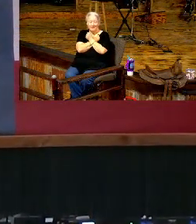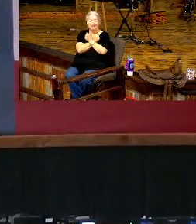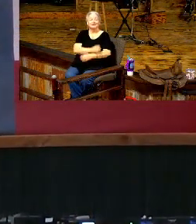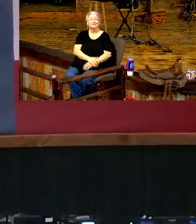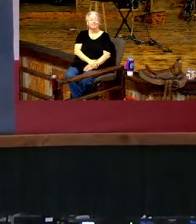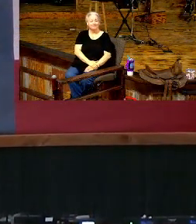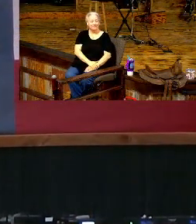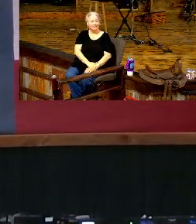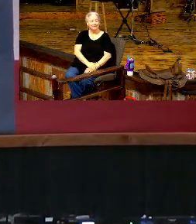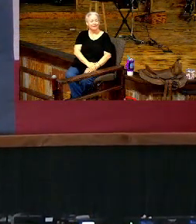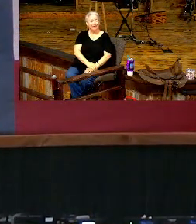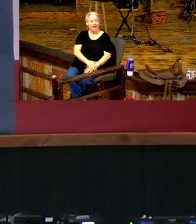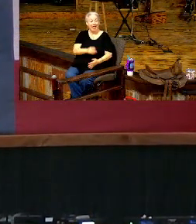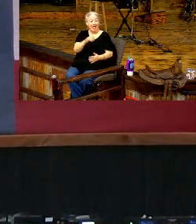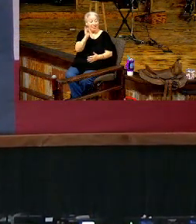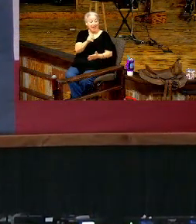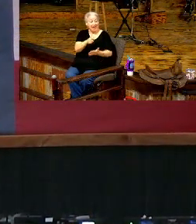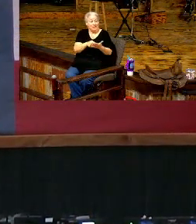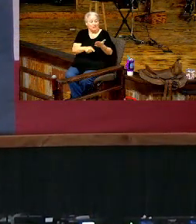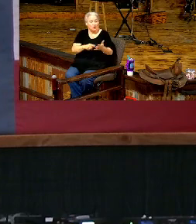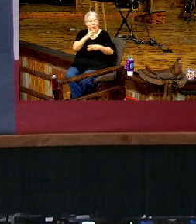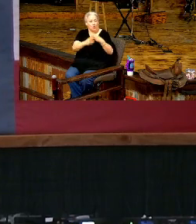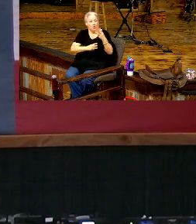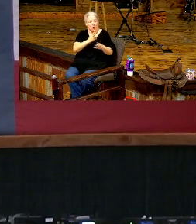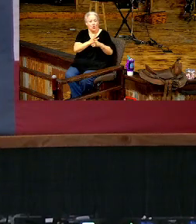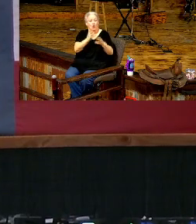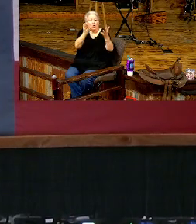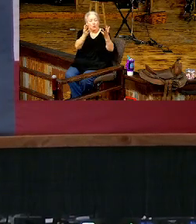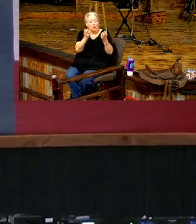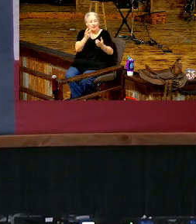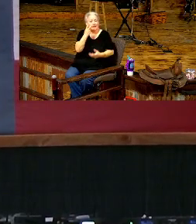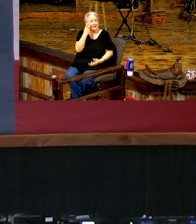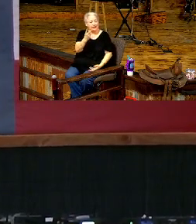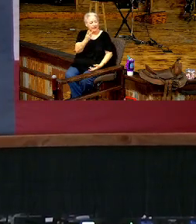You know, that's what the world wants to see. Show me.